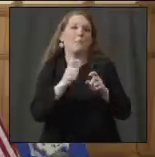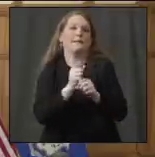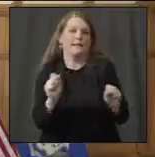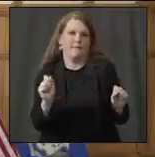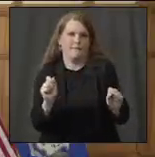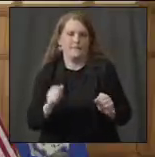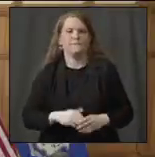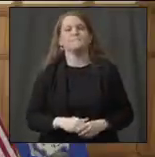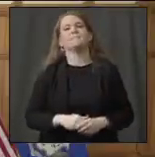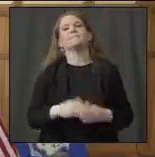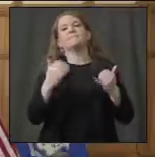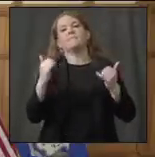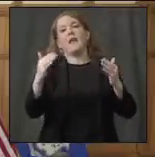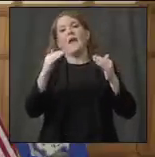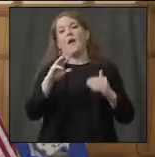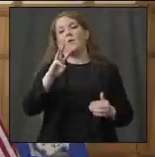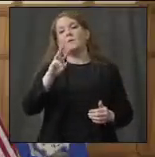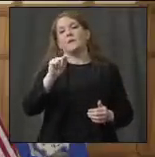WTIC 1080 News.